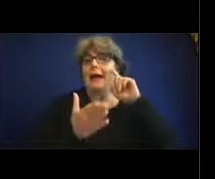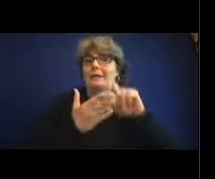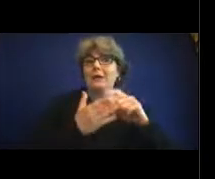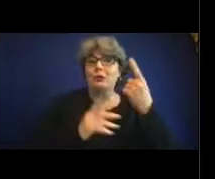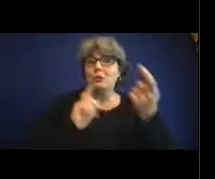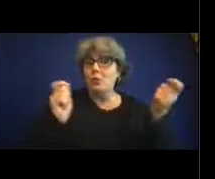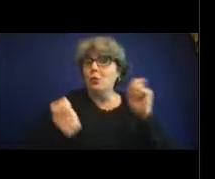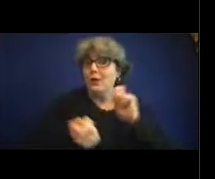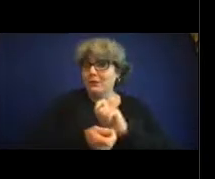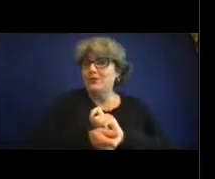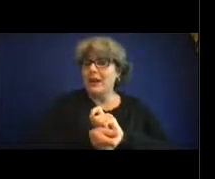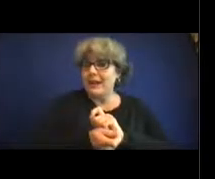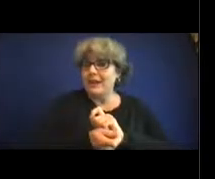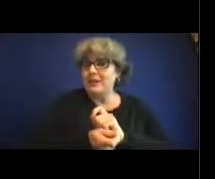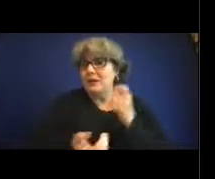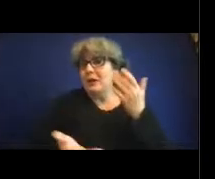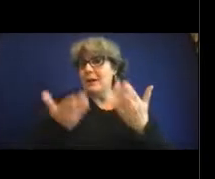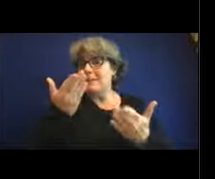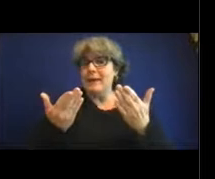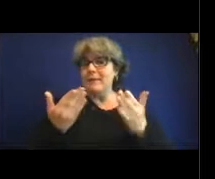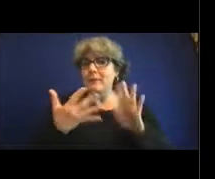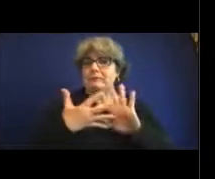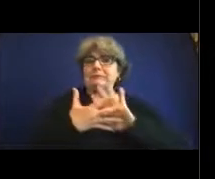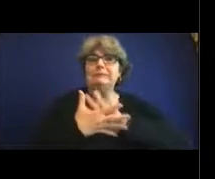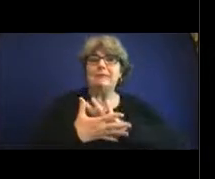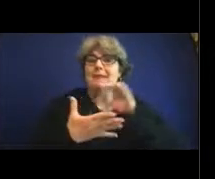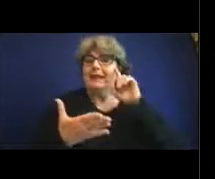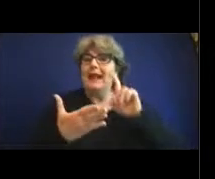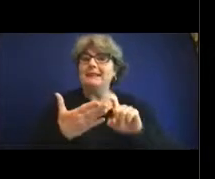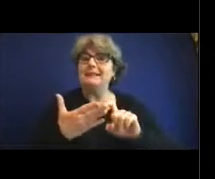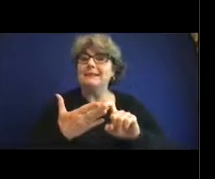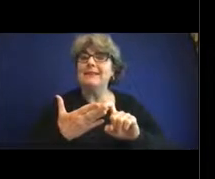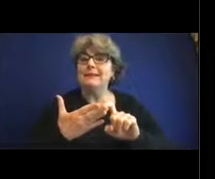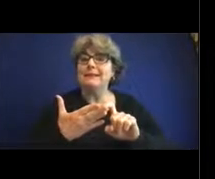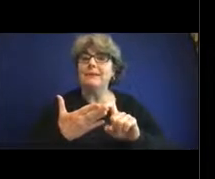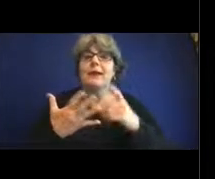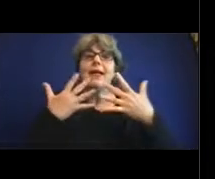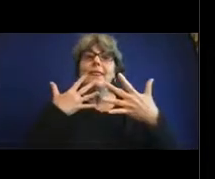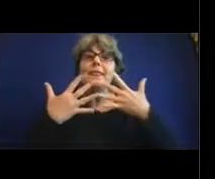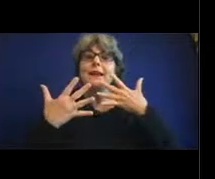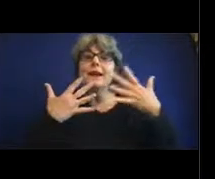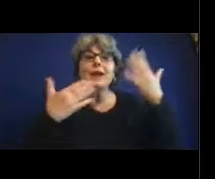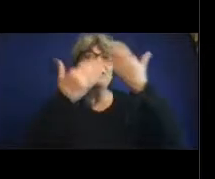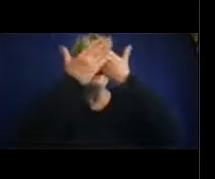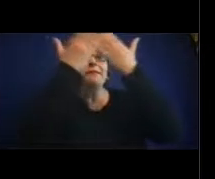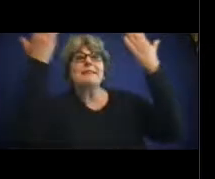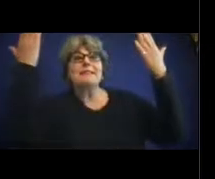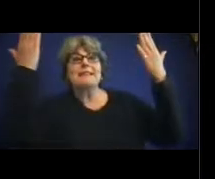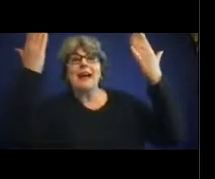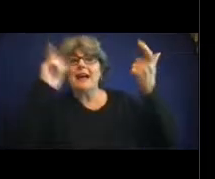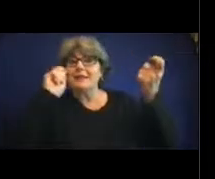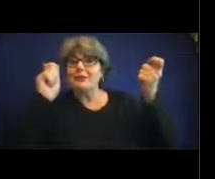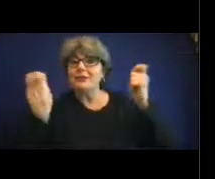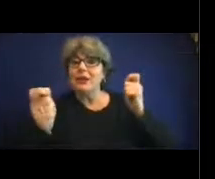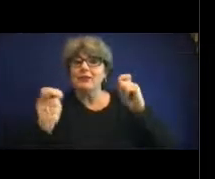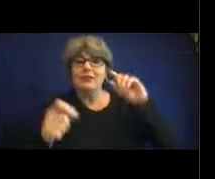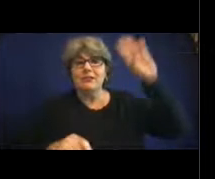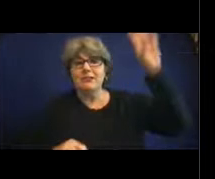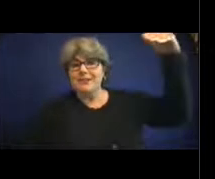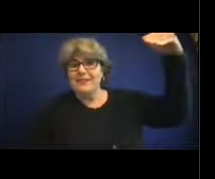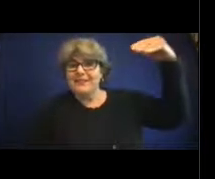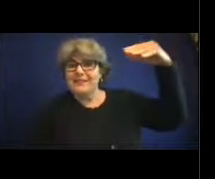I, maybe more subtle one that I see, is that I see the color of the sky maybe changing. So the sun, I'm kind of